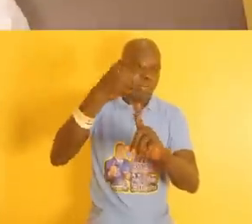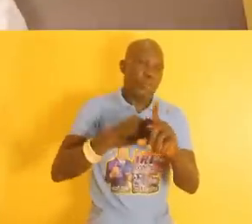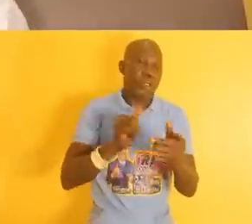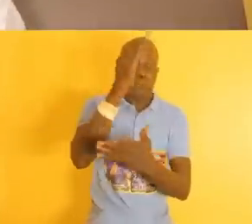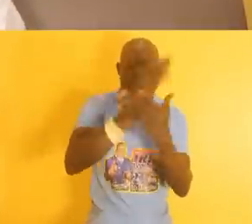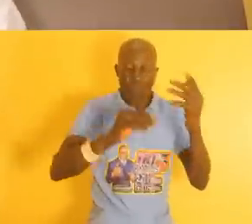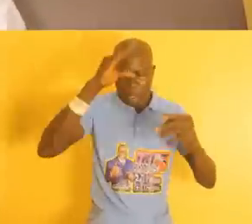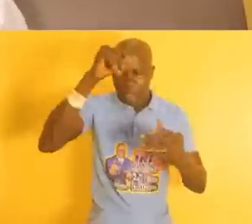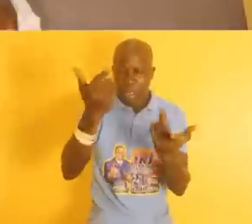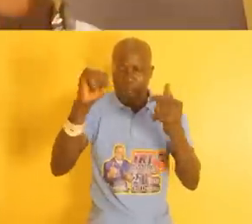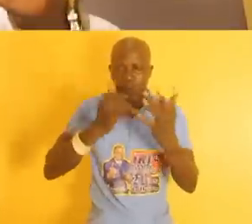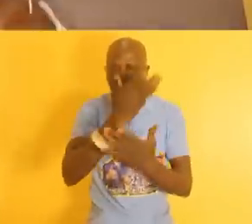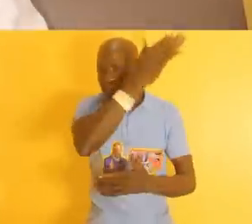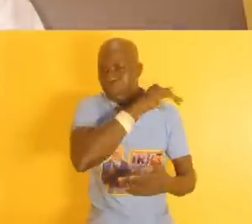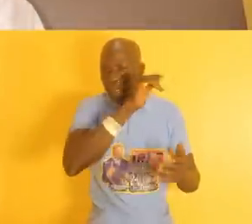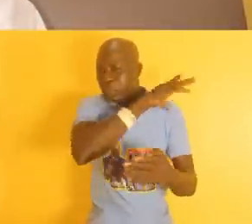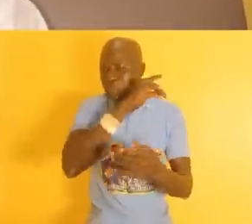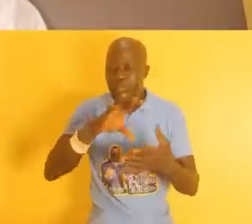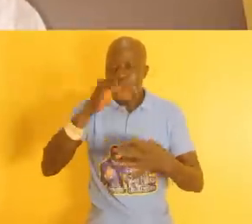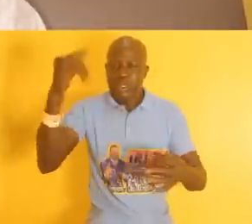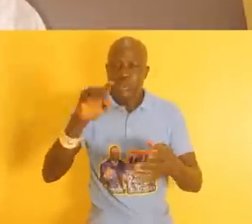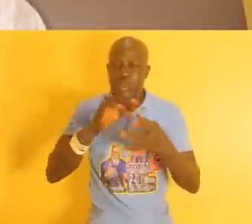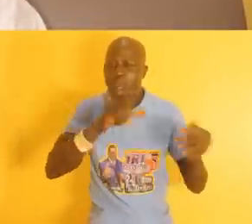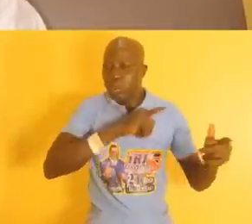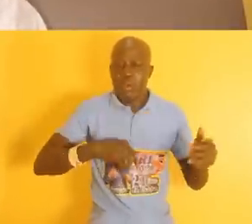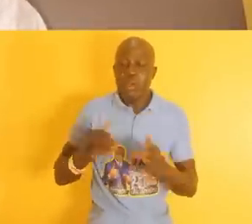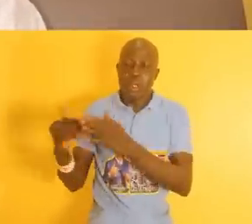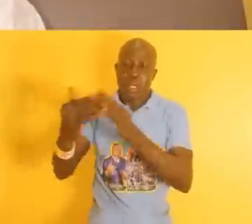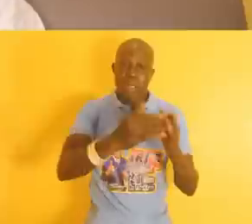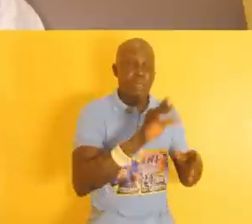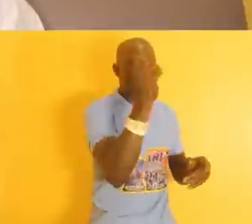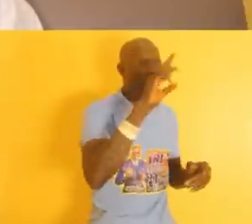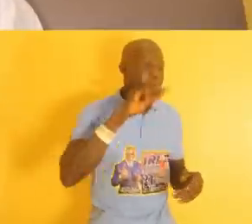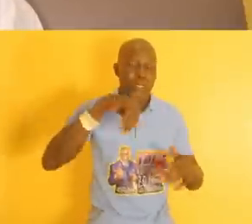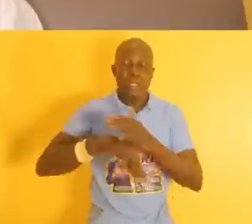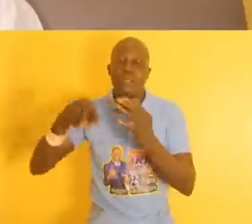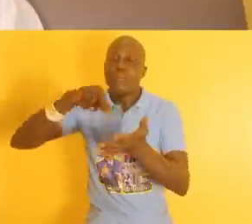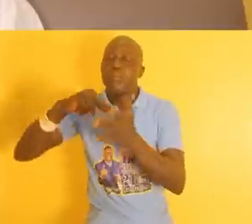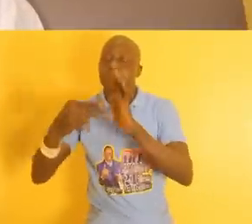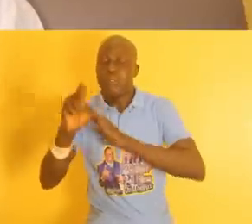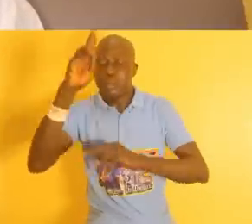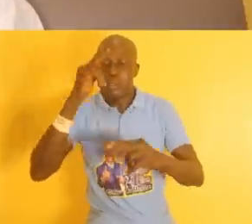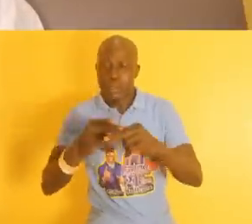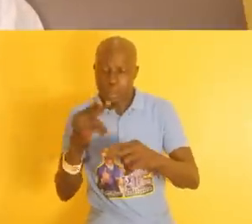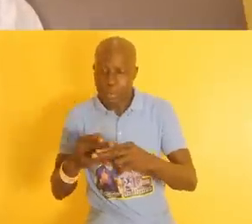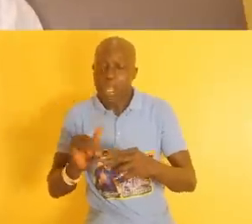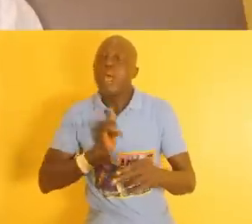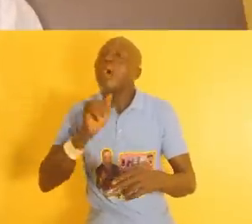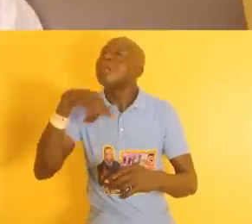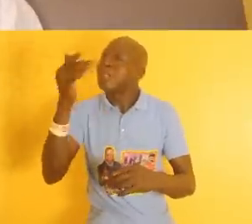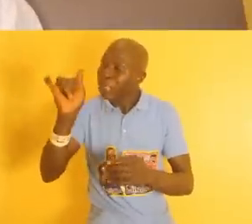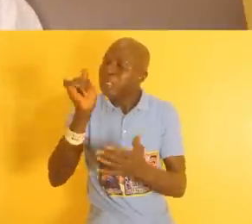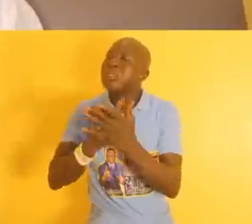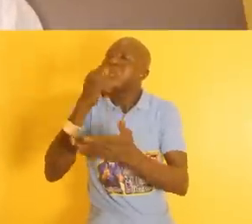national camp. A man came there. And daddy will see me to the Spirit of God directed me to where he was. And he mentioned his name. And I said,